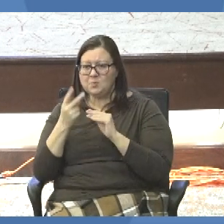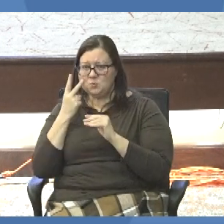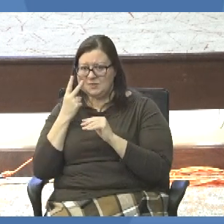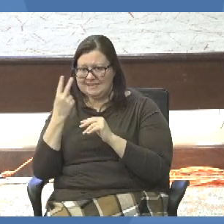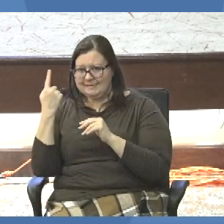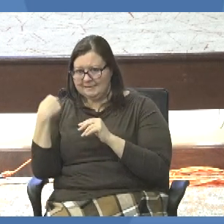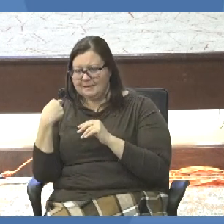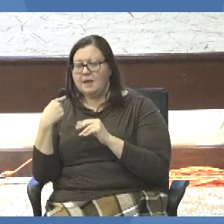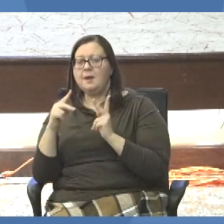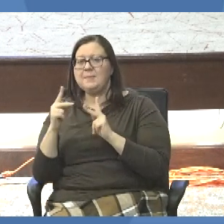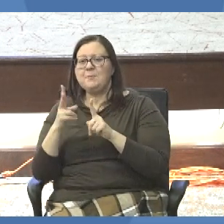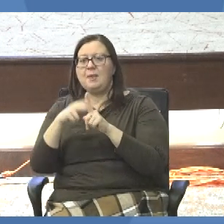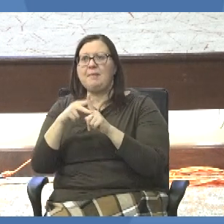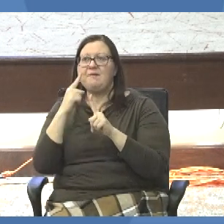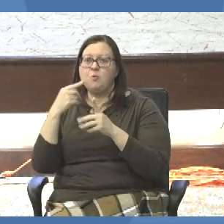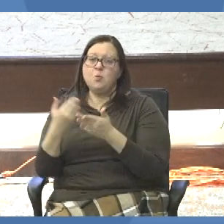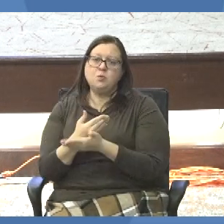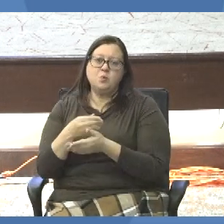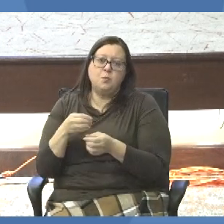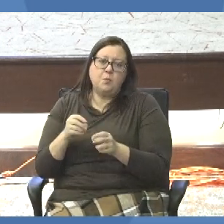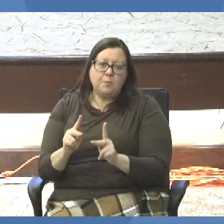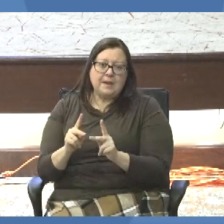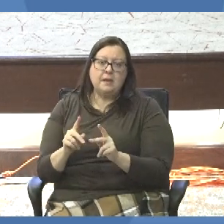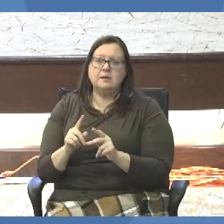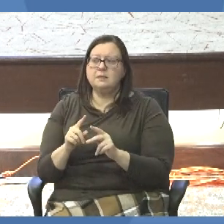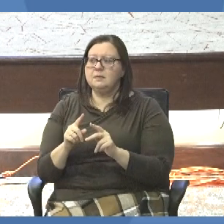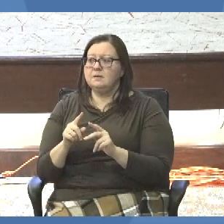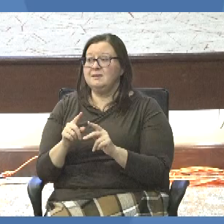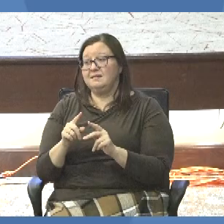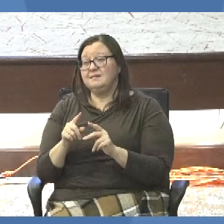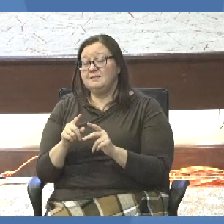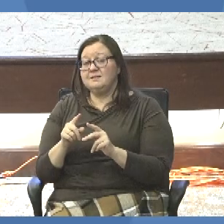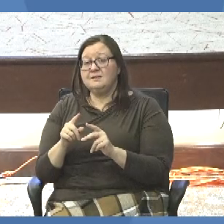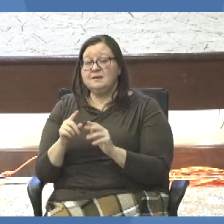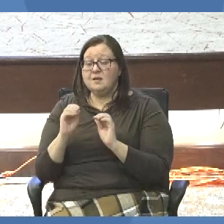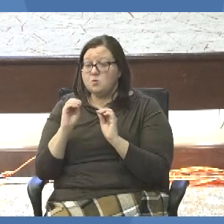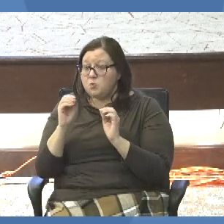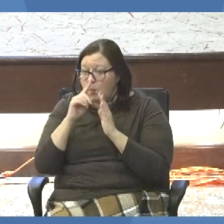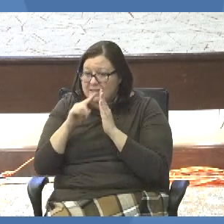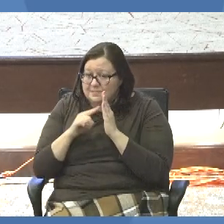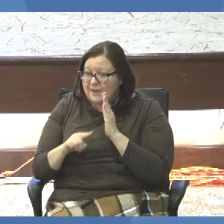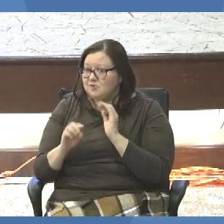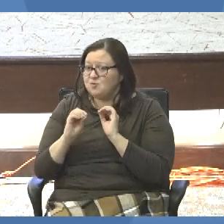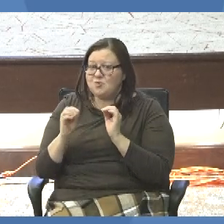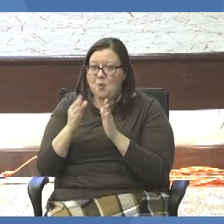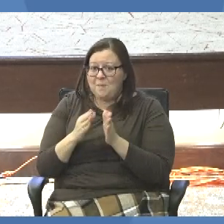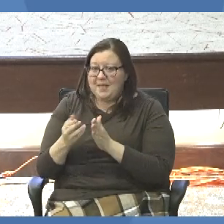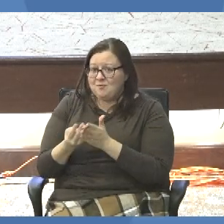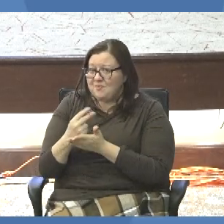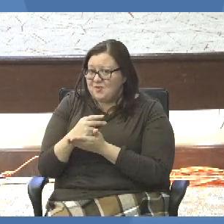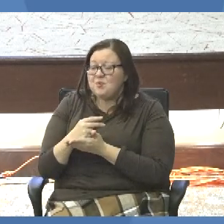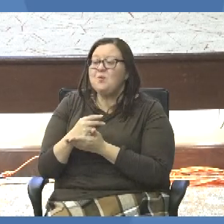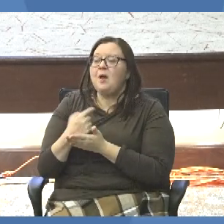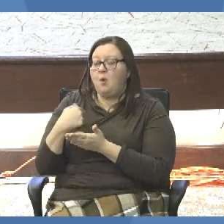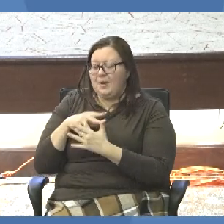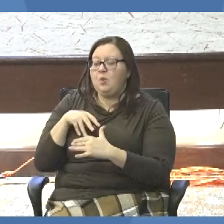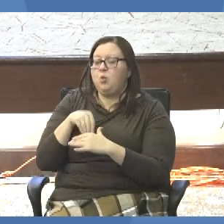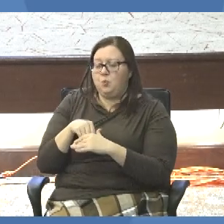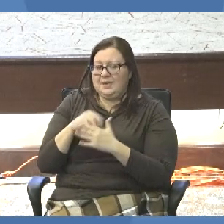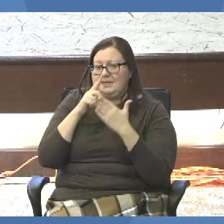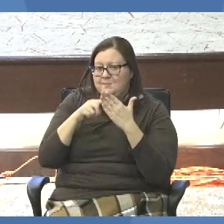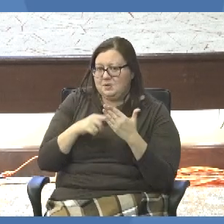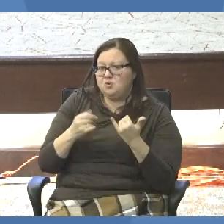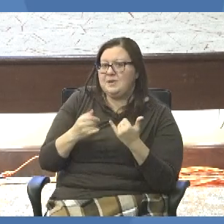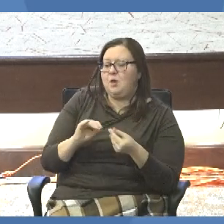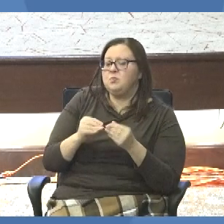apply for a new permit, obviously there's no plan review. If they don't apply for a new permit, there's not an inspection, which would be included in those inspections. So while